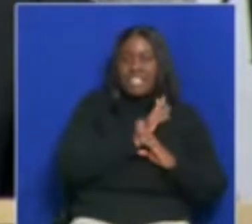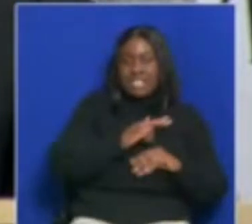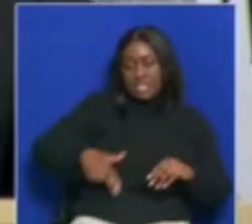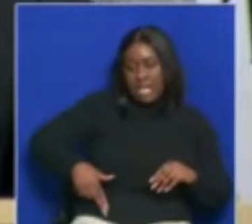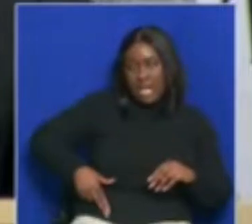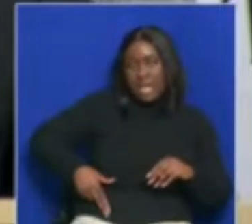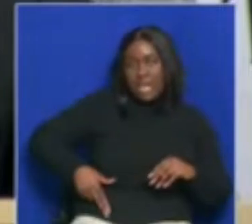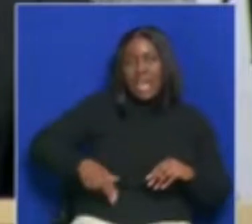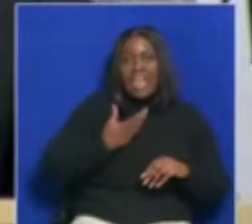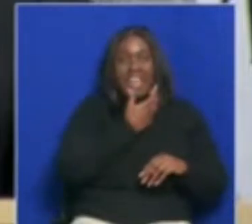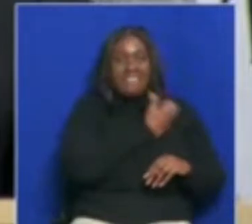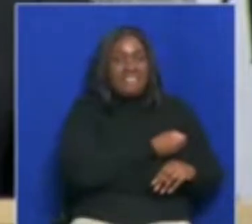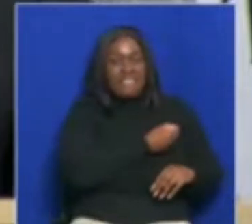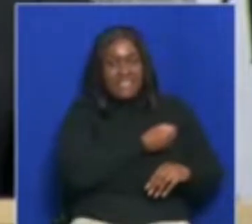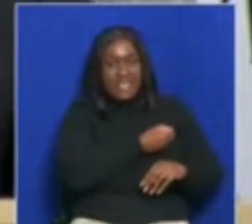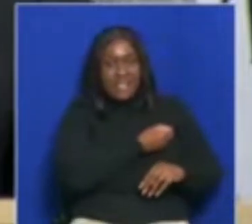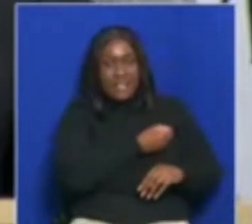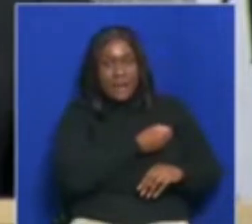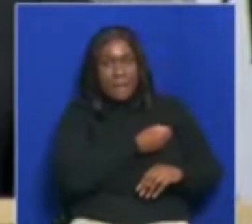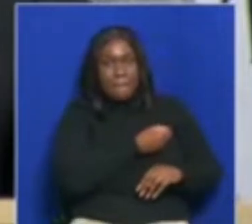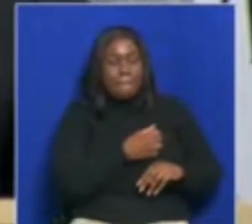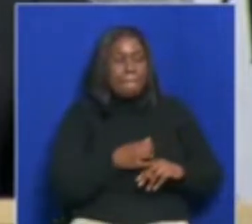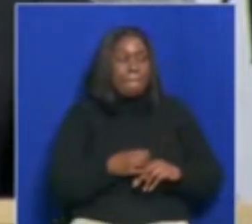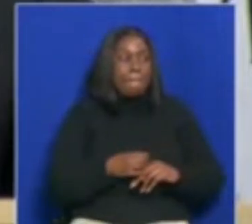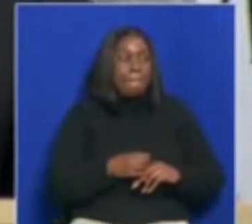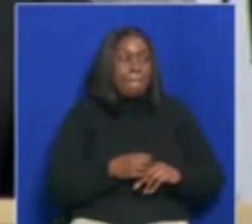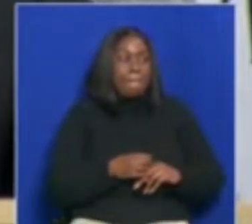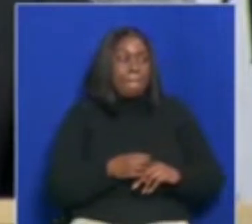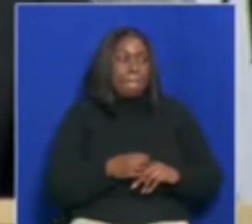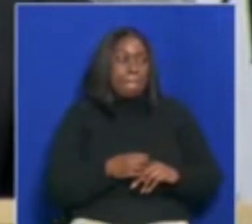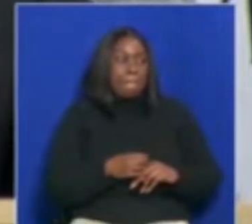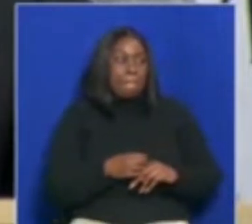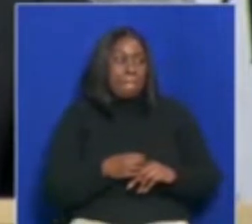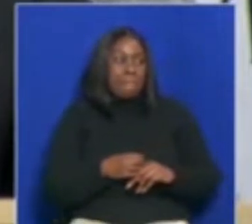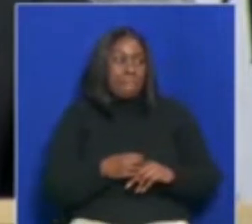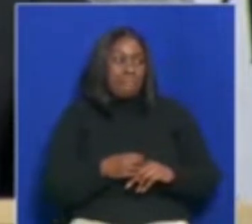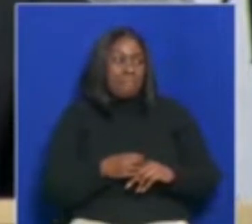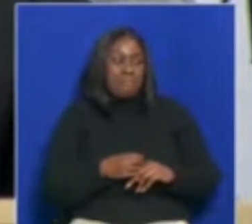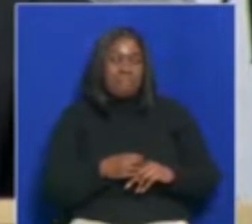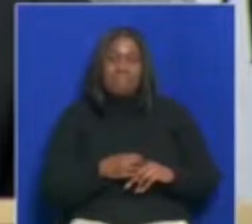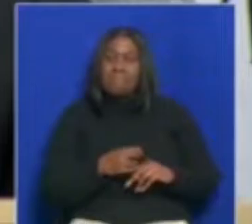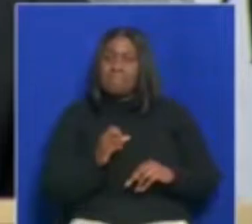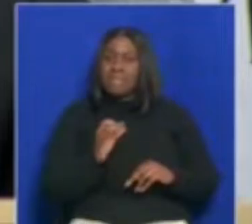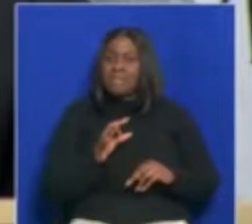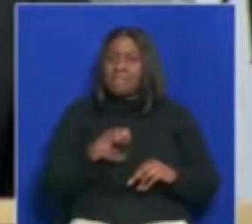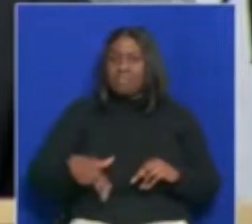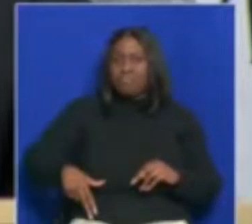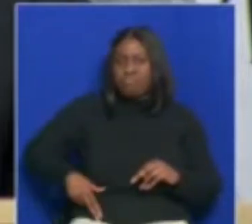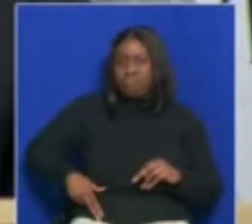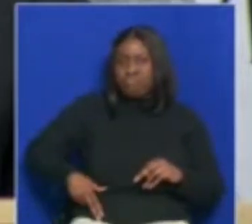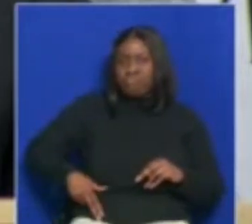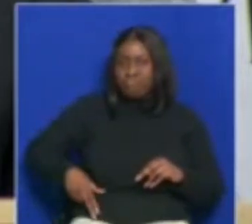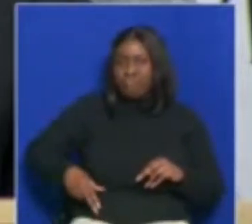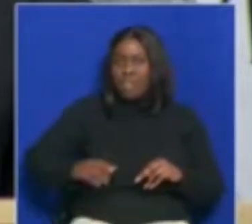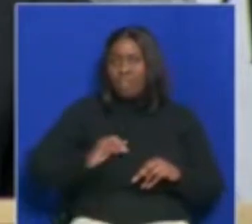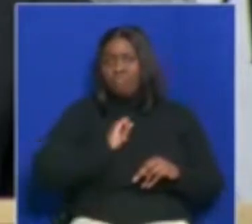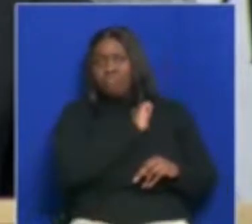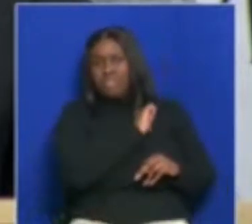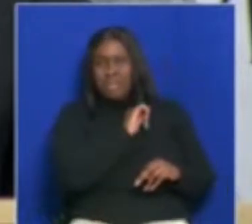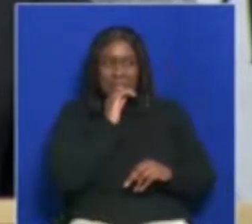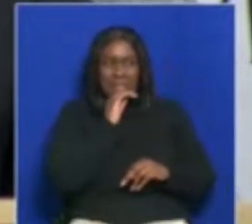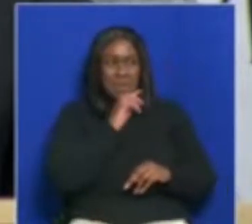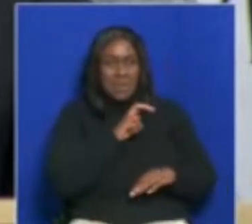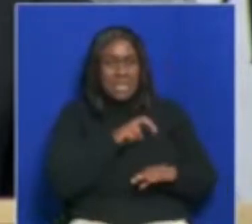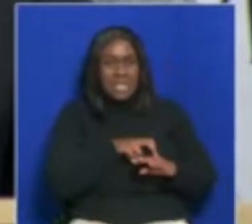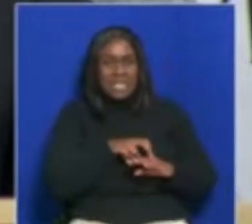And one would, if you have a private firearm, you would not use an unlicensed firearm if you're defending